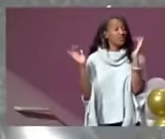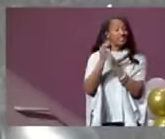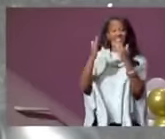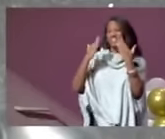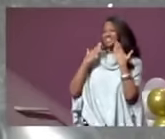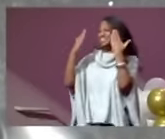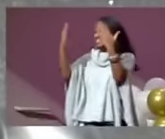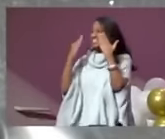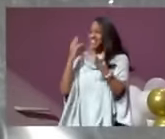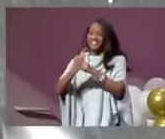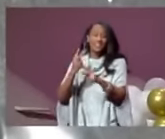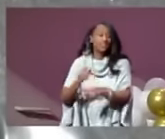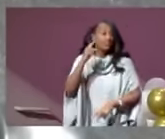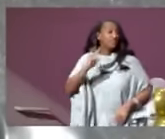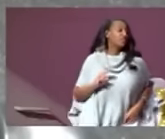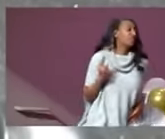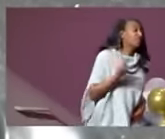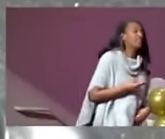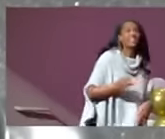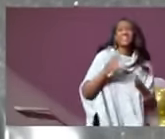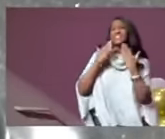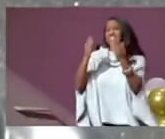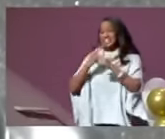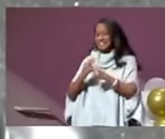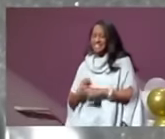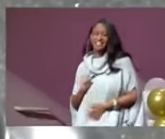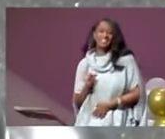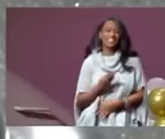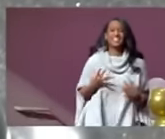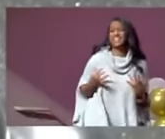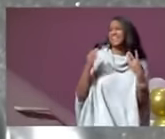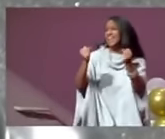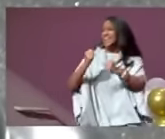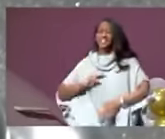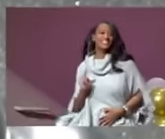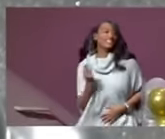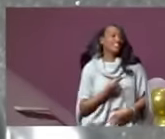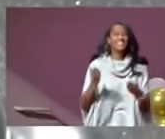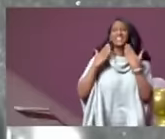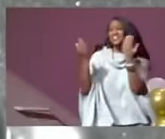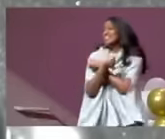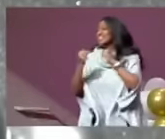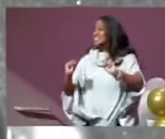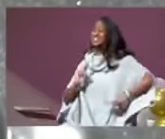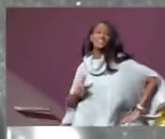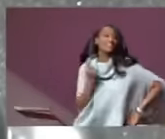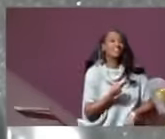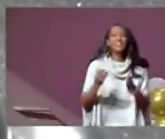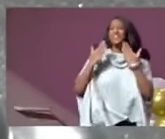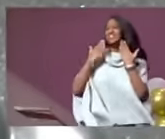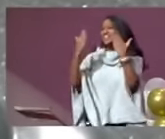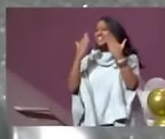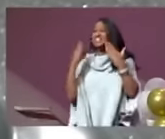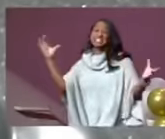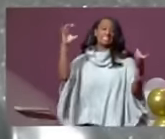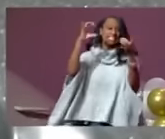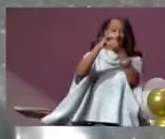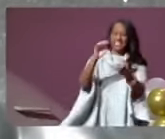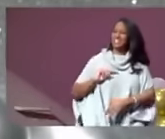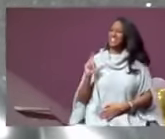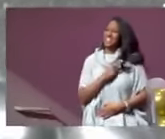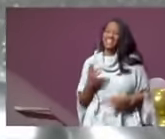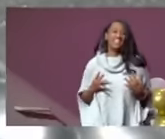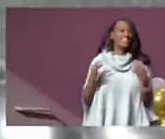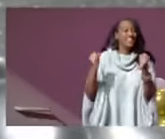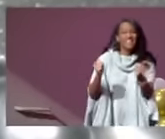for caring for us. Thank you for keeping us. Thank you for healing us. Thank you for saving us. Thank you for reconciling us.